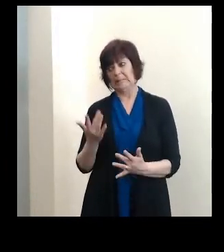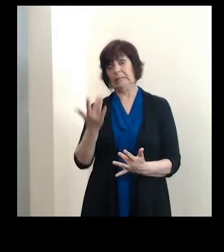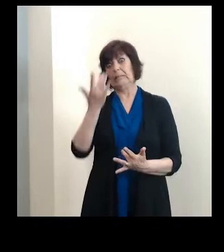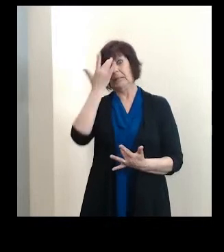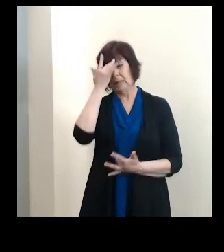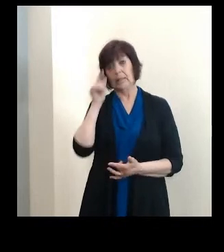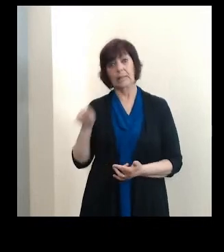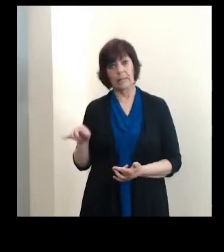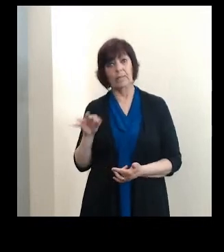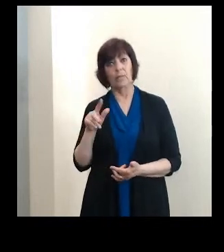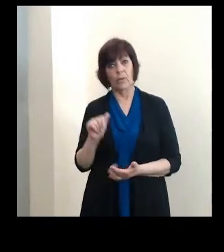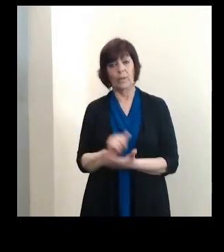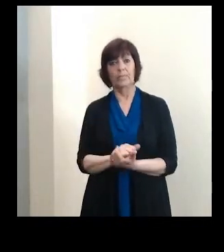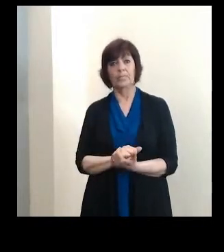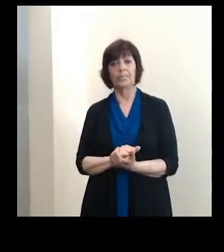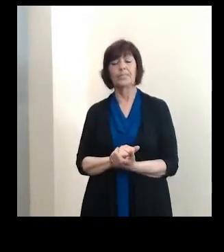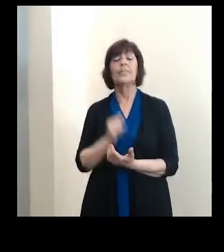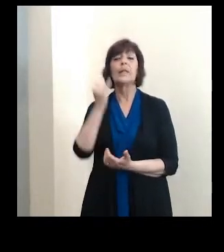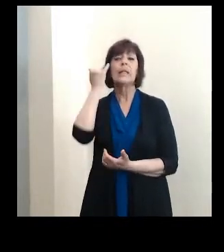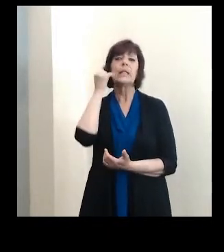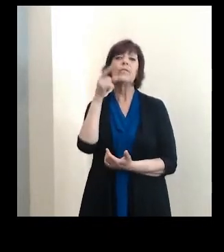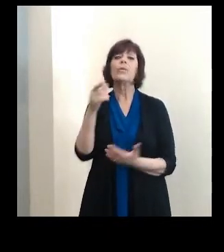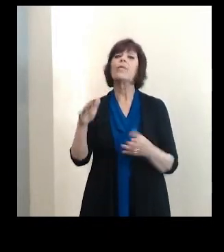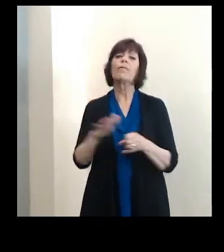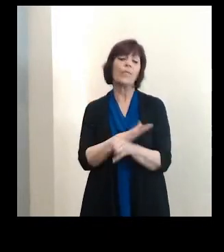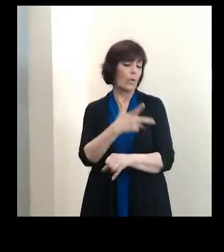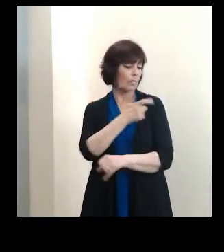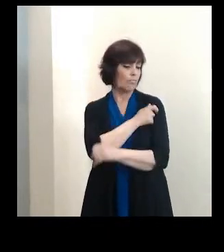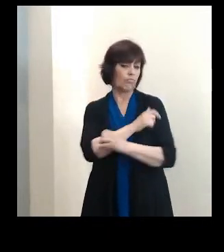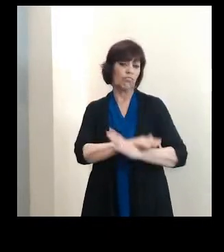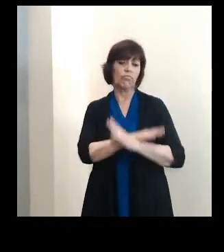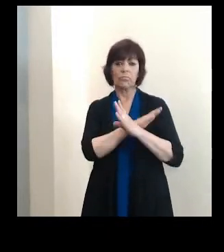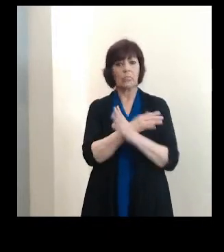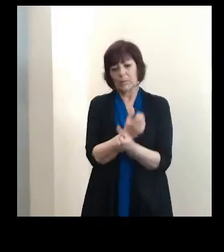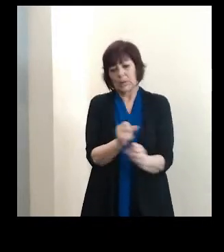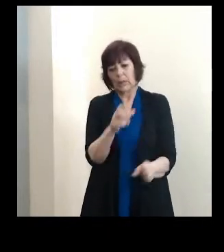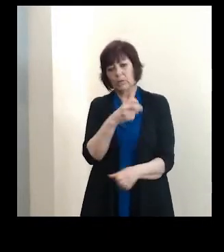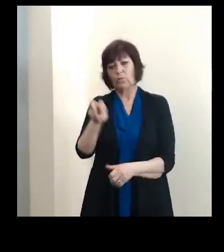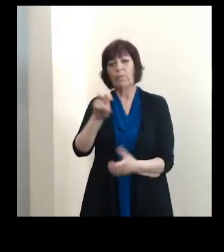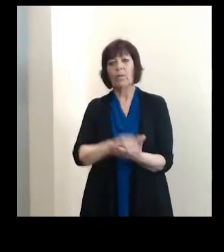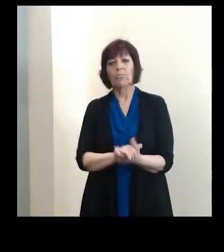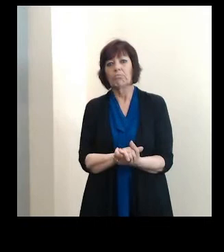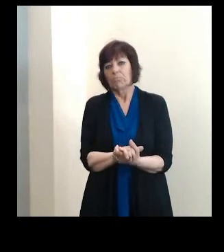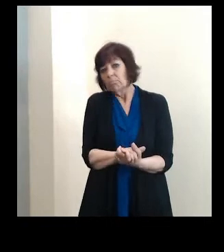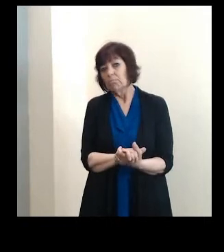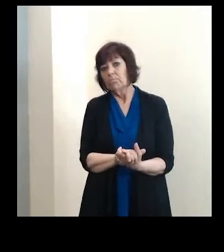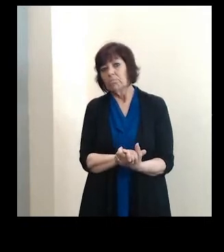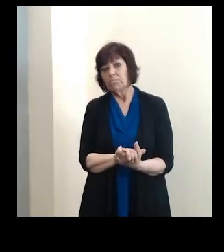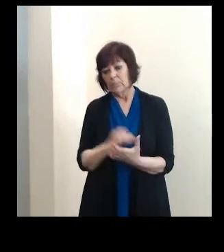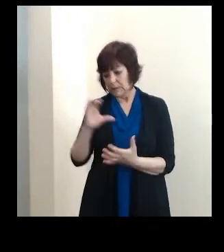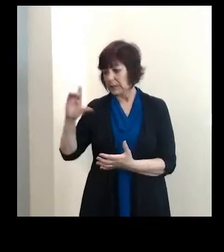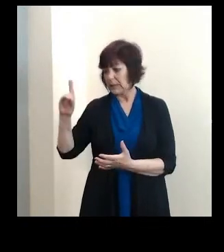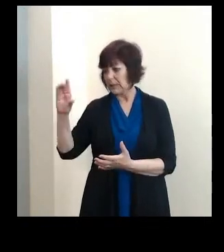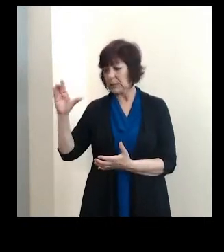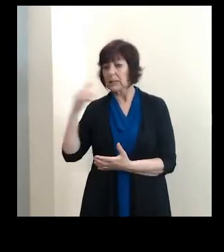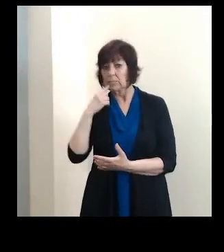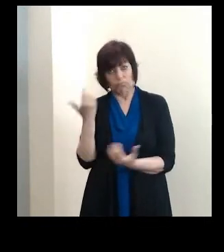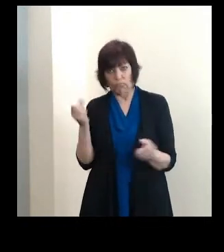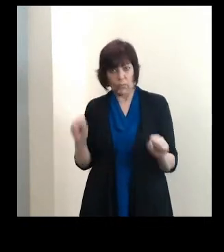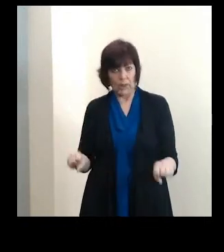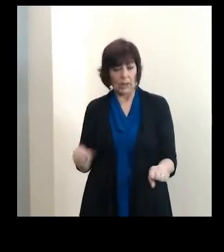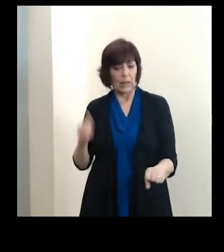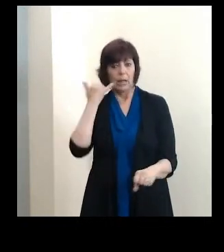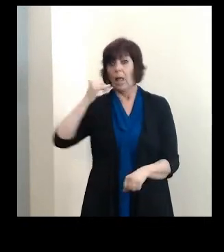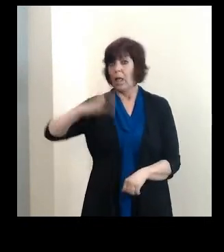COVID-19. If you are fully vaccinated, it's safe to travel. That's what's been determined by the CDC. If you have